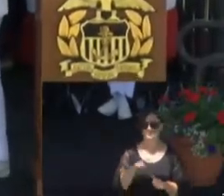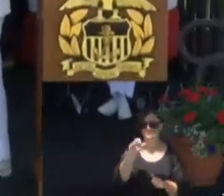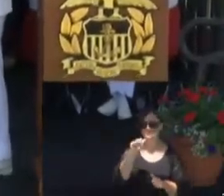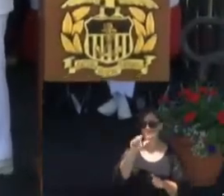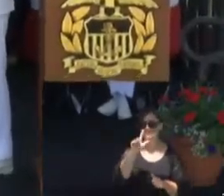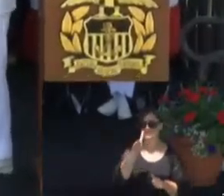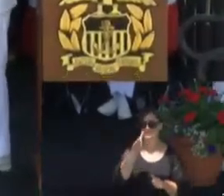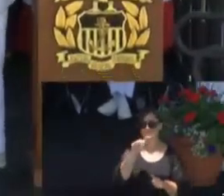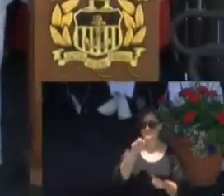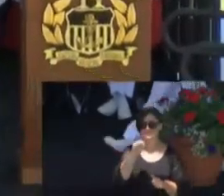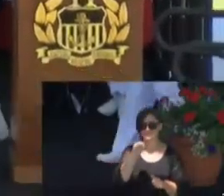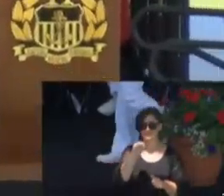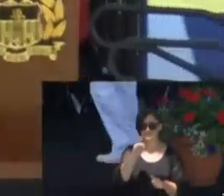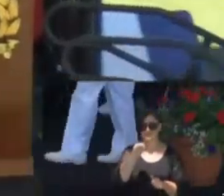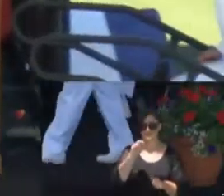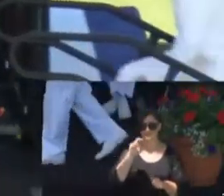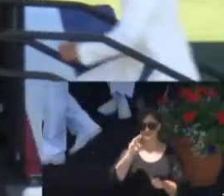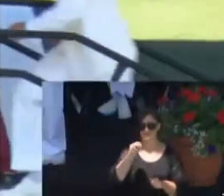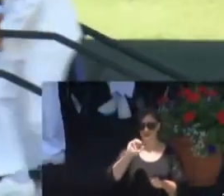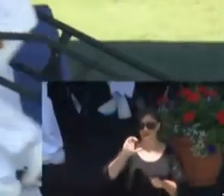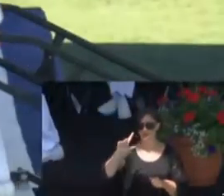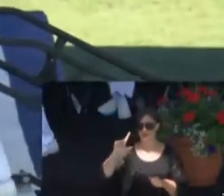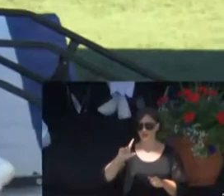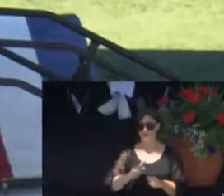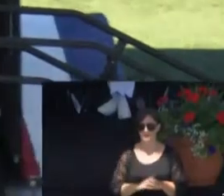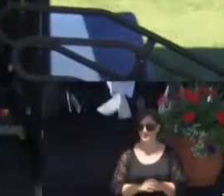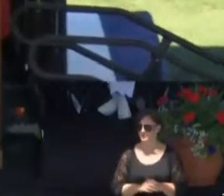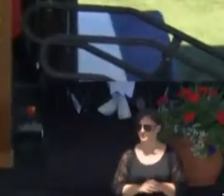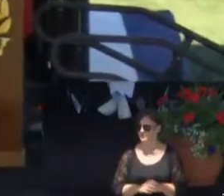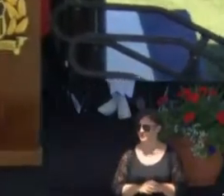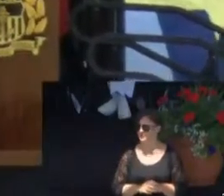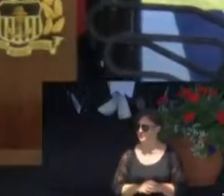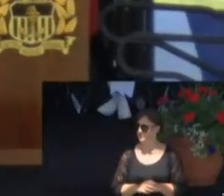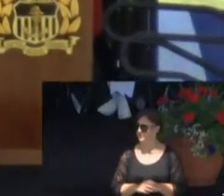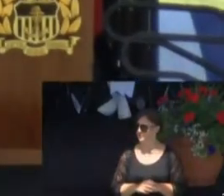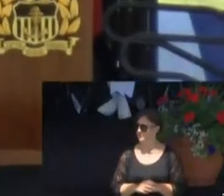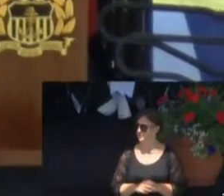Adam Jordan Rainey, magna cum laude.